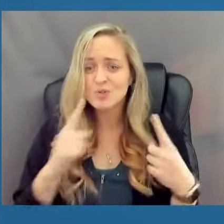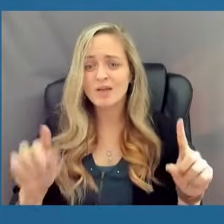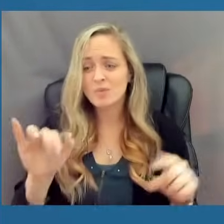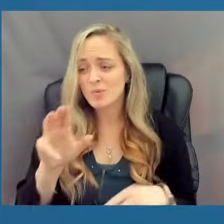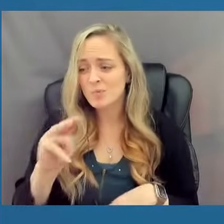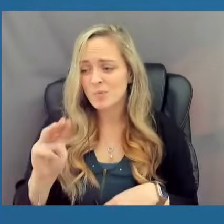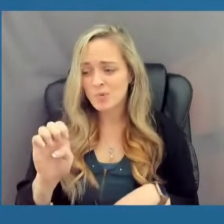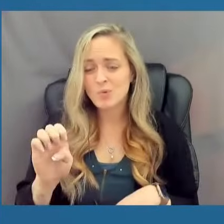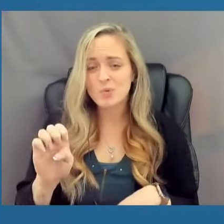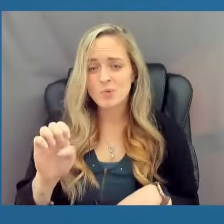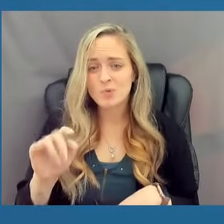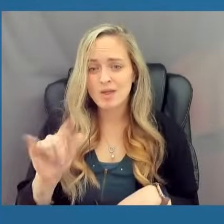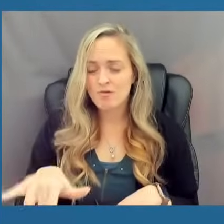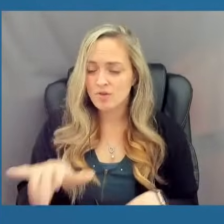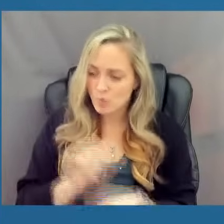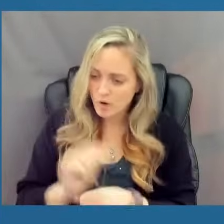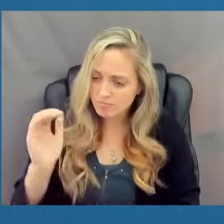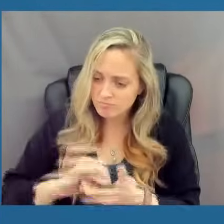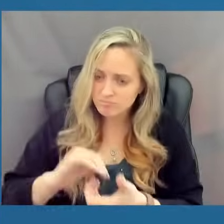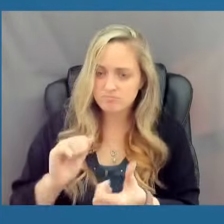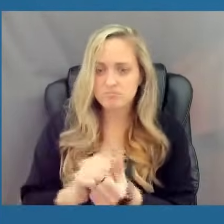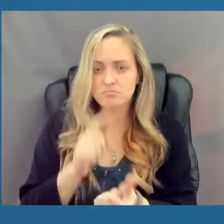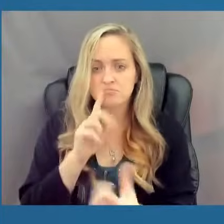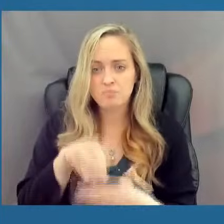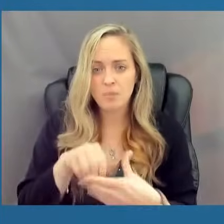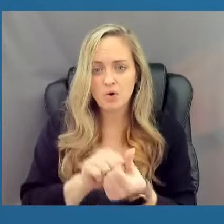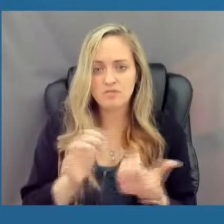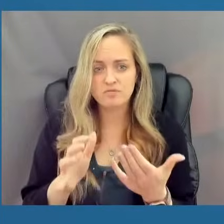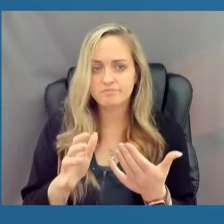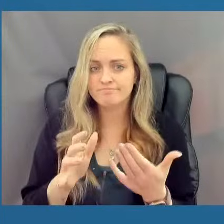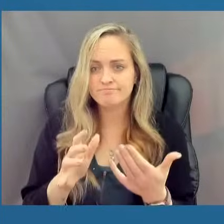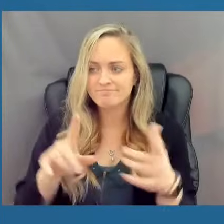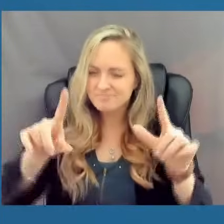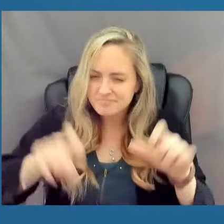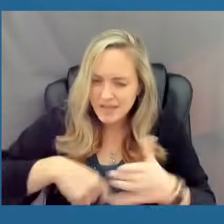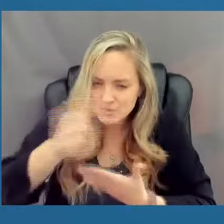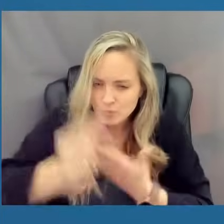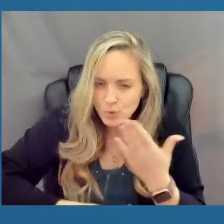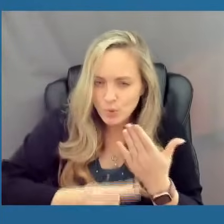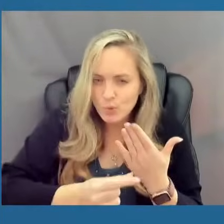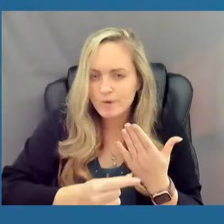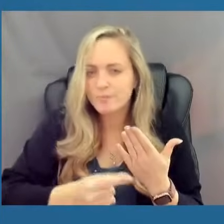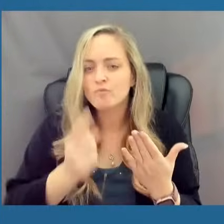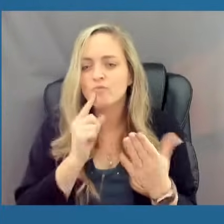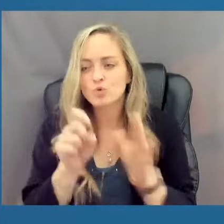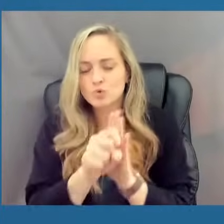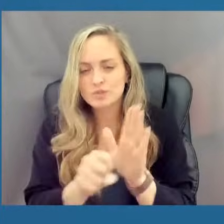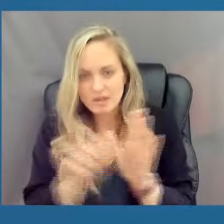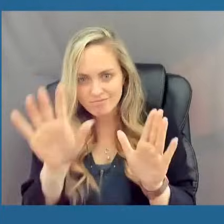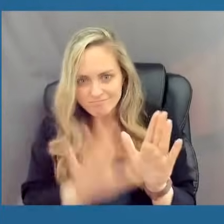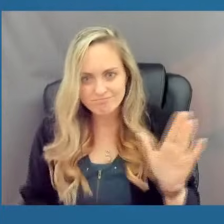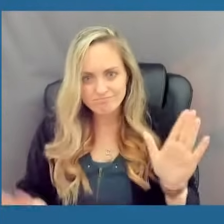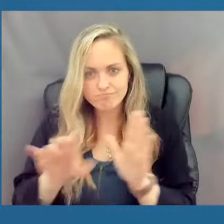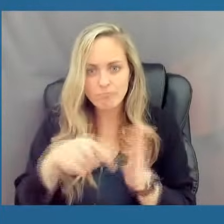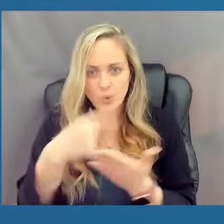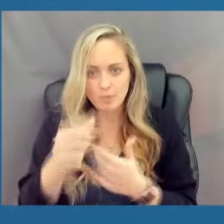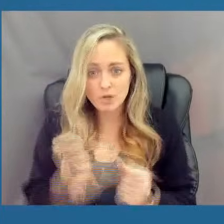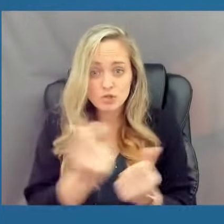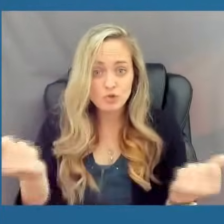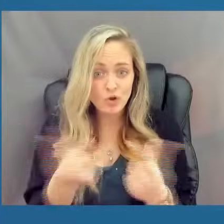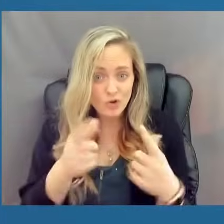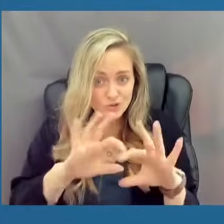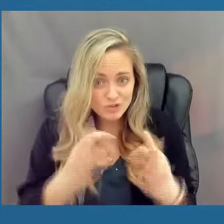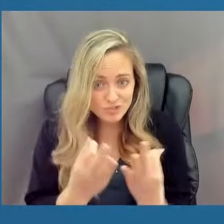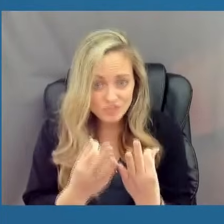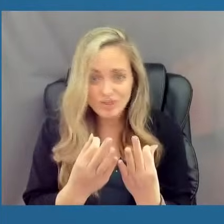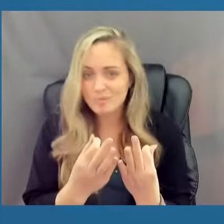that will be working closely to be part of a pilot to unveil a statewide program to make sure that every child, every family will